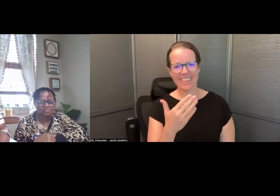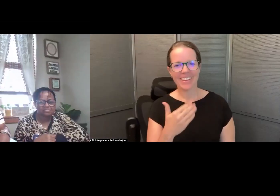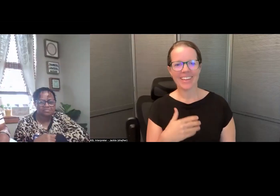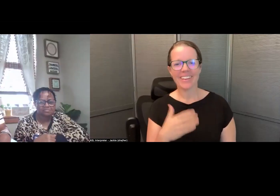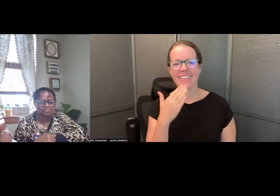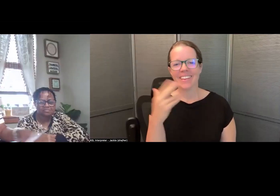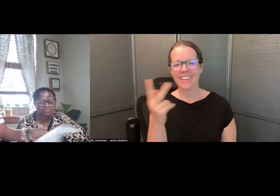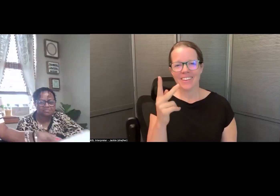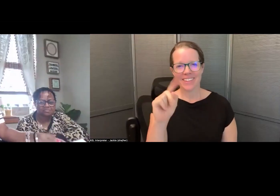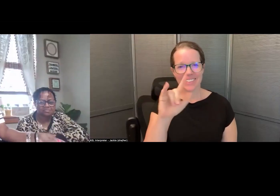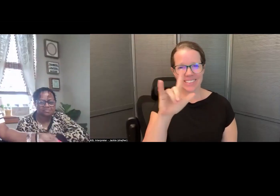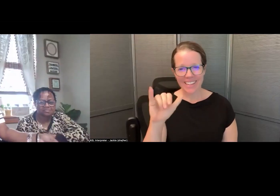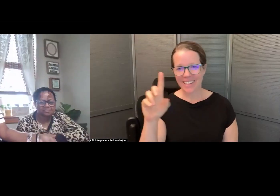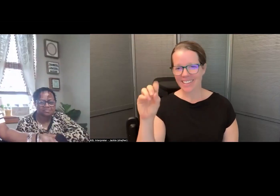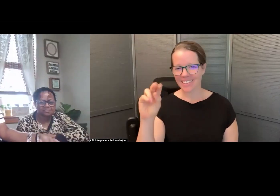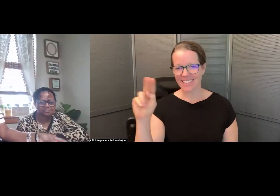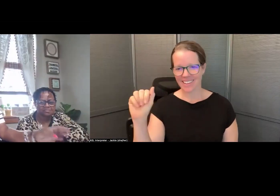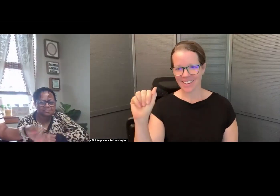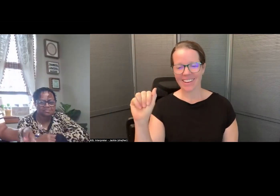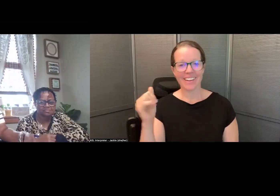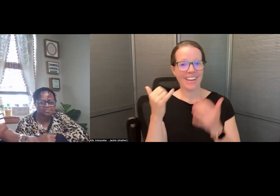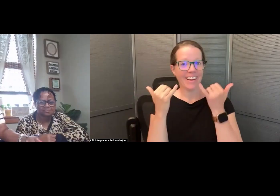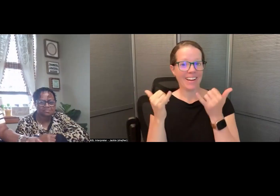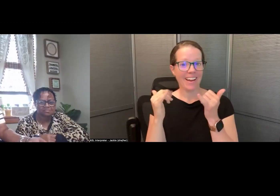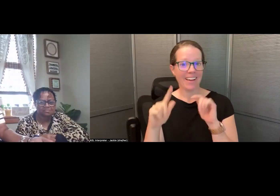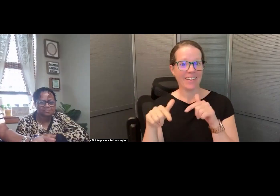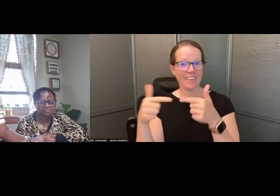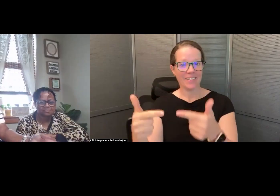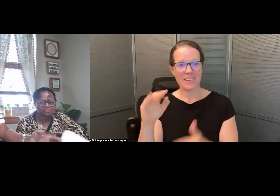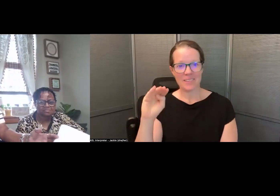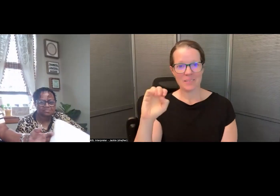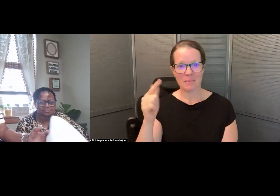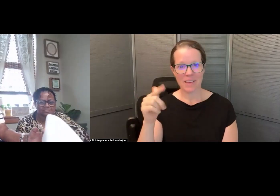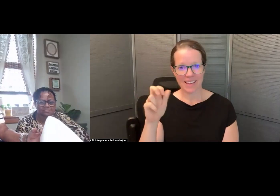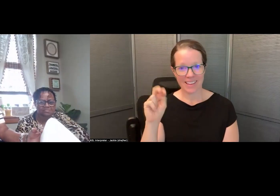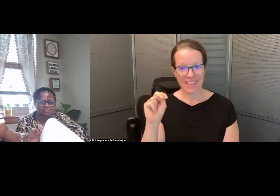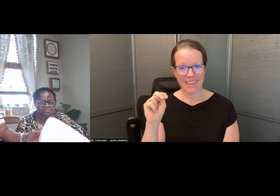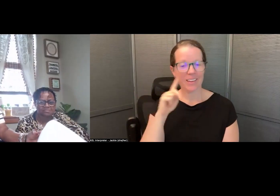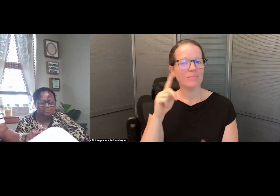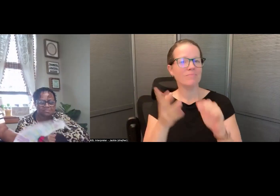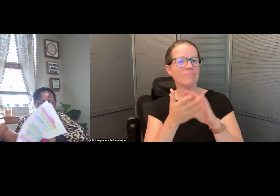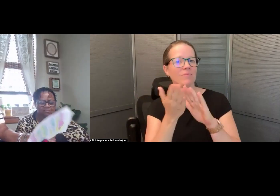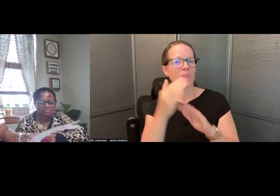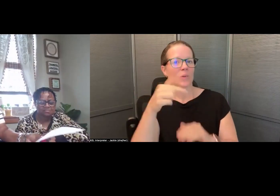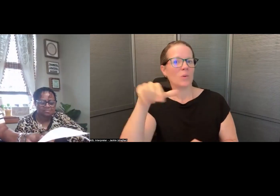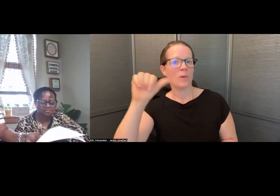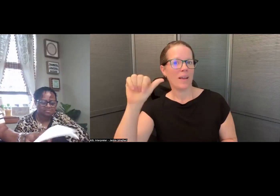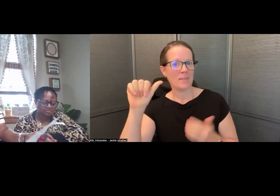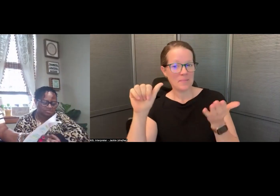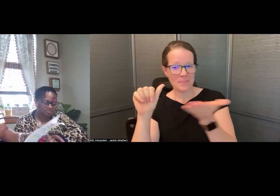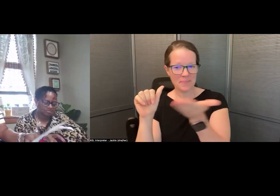and Donna. I'll now pass it over to Megan for our question and answer session.